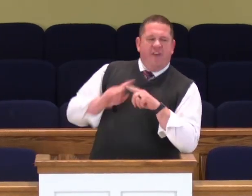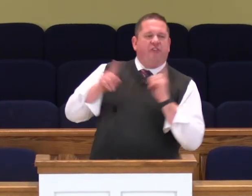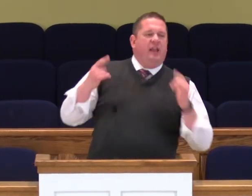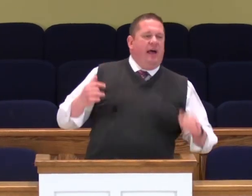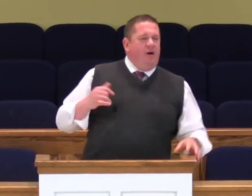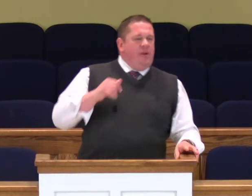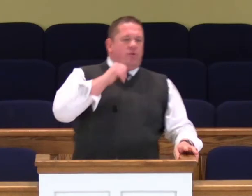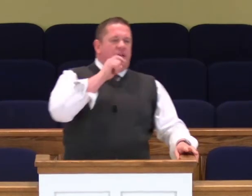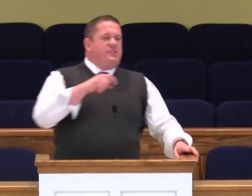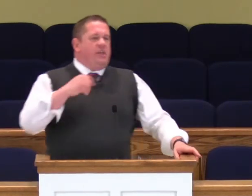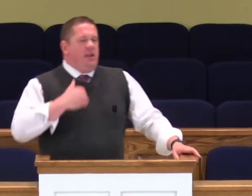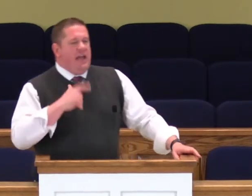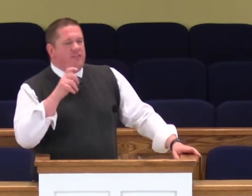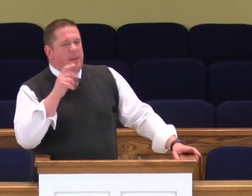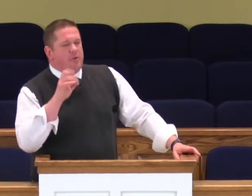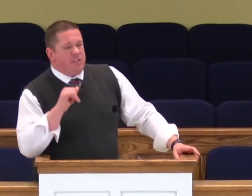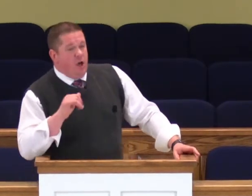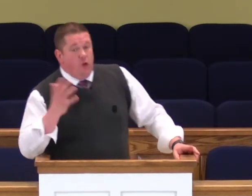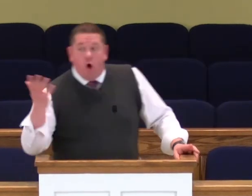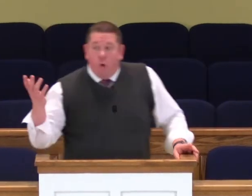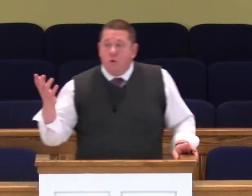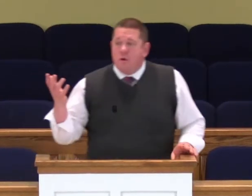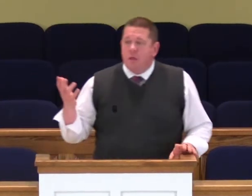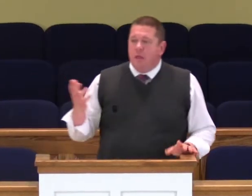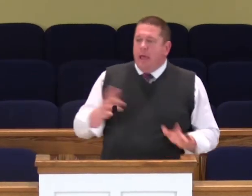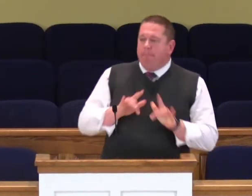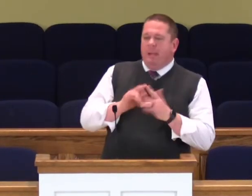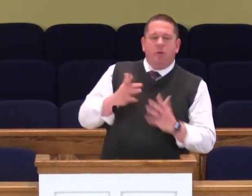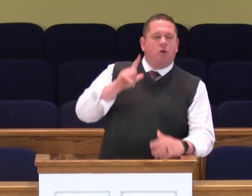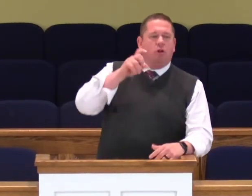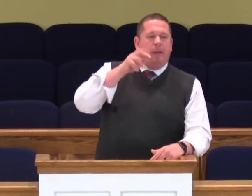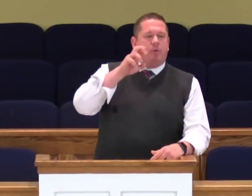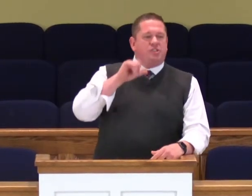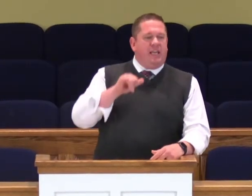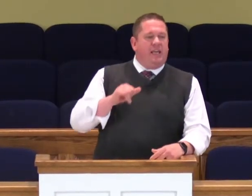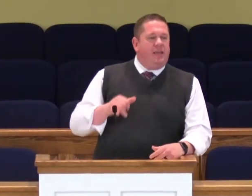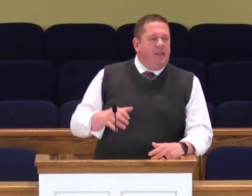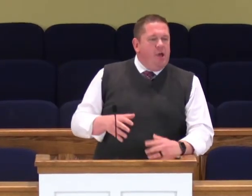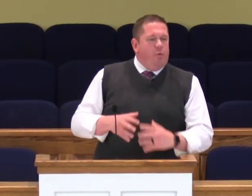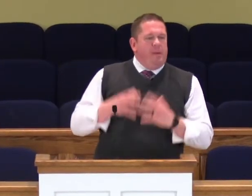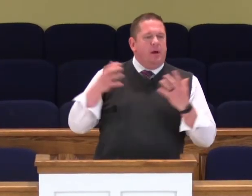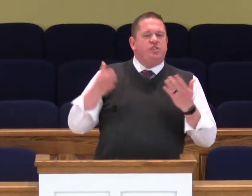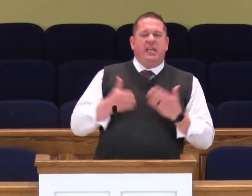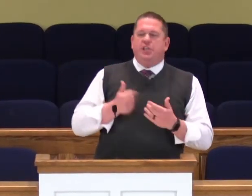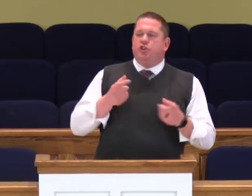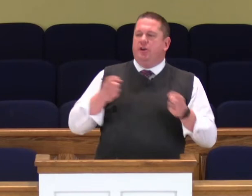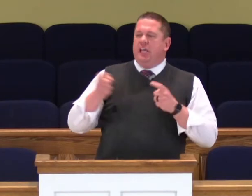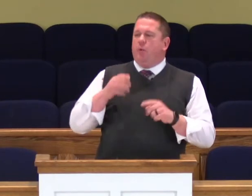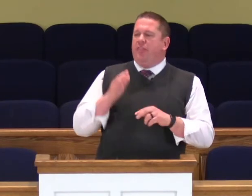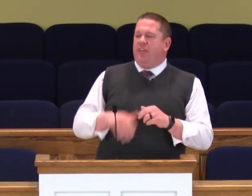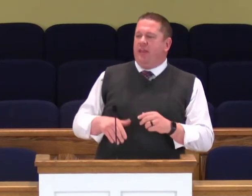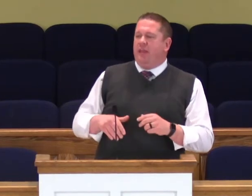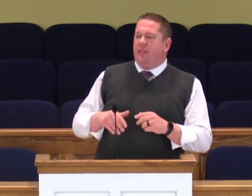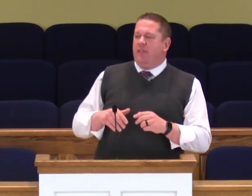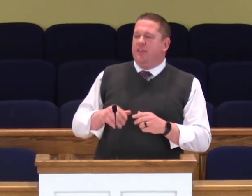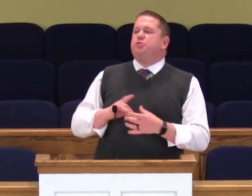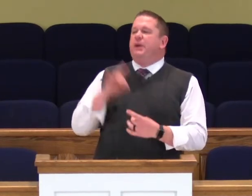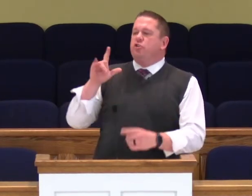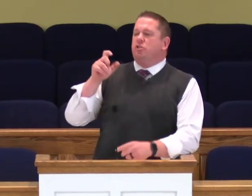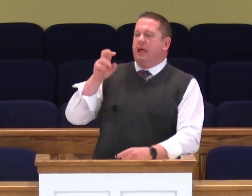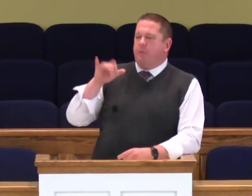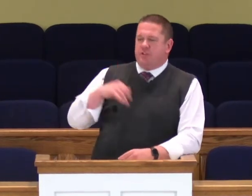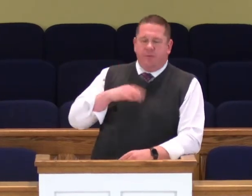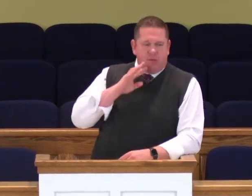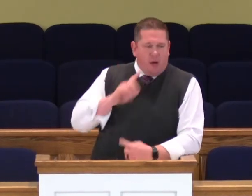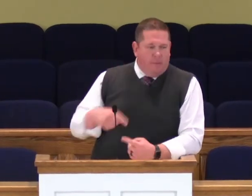It's different now. We don't necessarily have leprosy, although biblical leprosy would be much easier to deal with than the